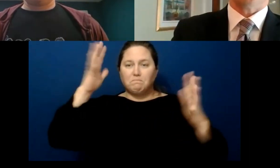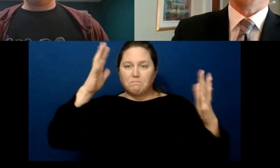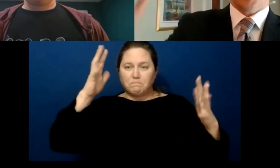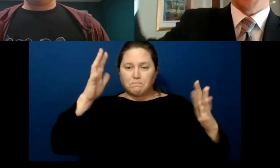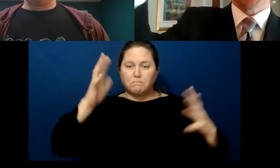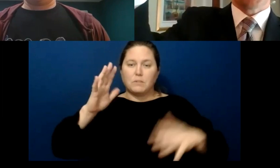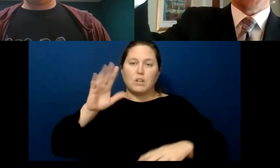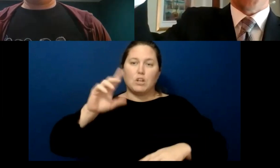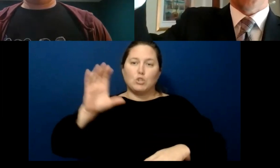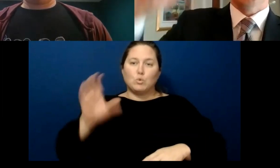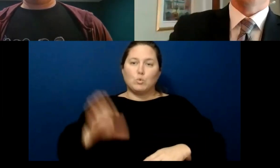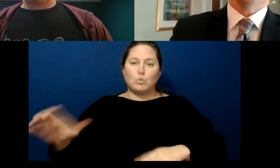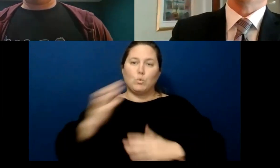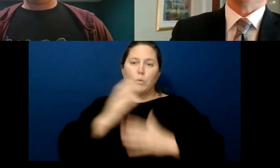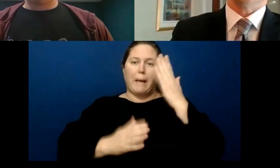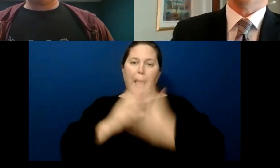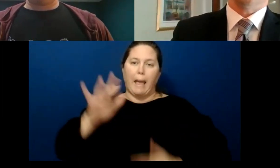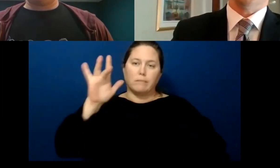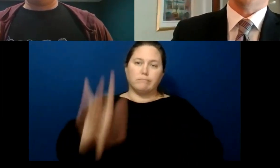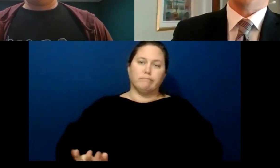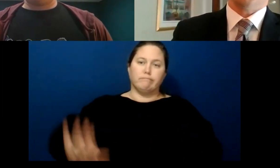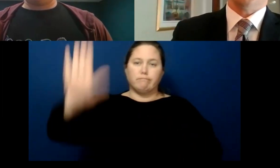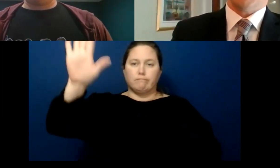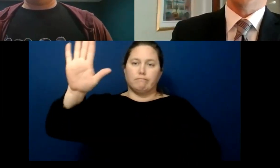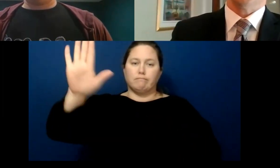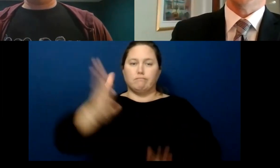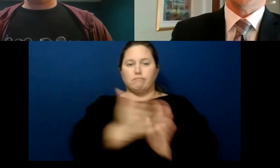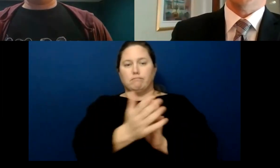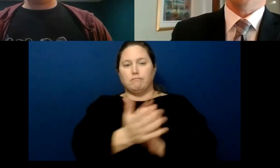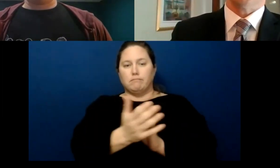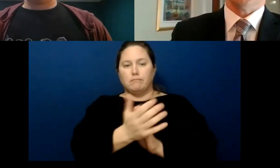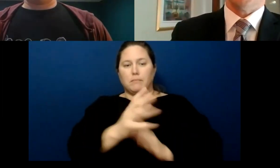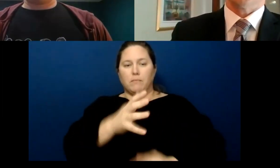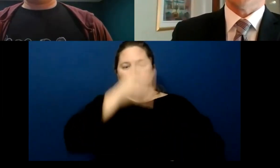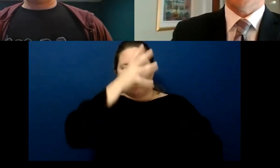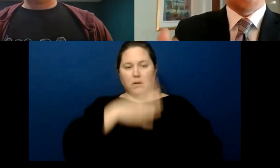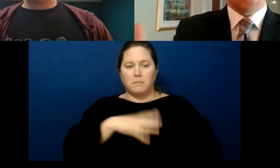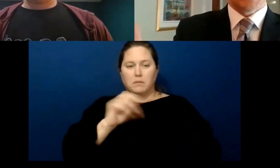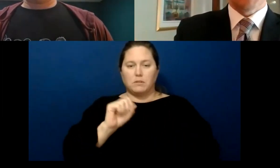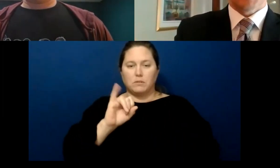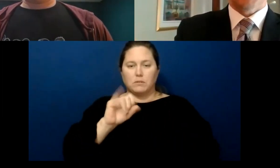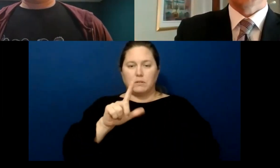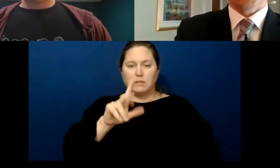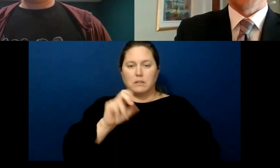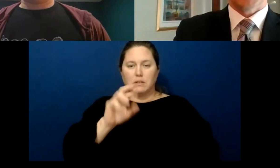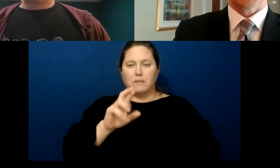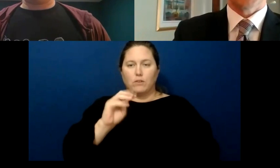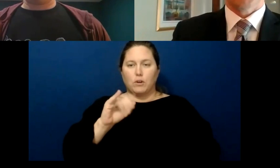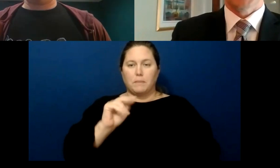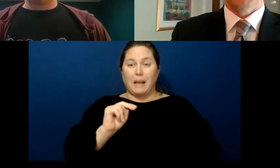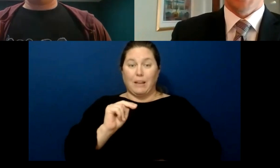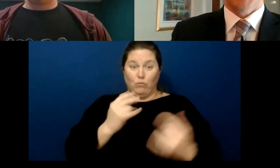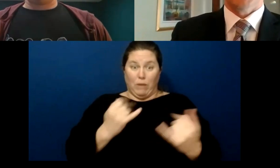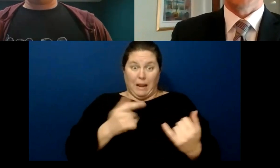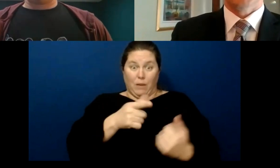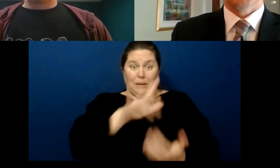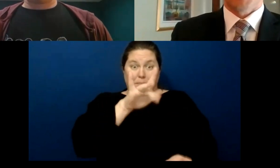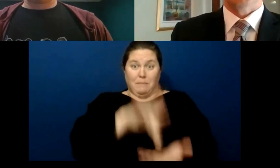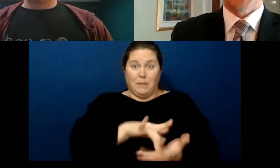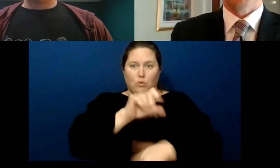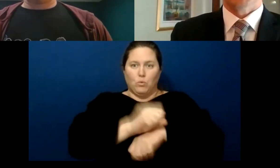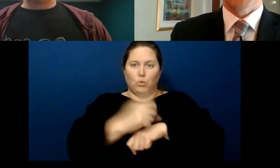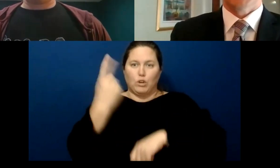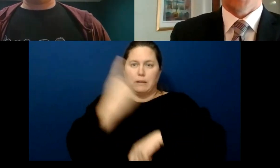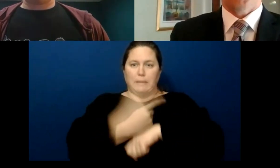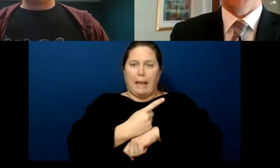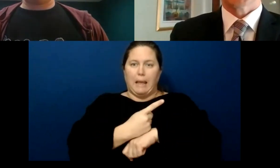virtual applause for Mr. Silverman and all the knowledge he shared with us today? Because he's in the middle of his work days. He's a busy man and he